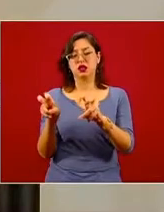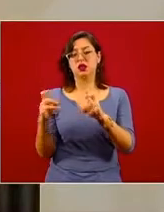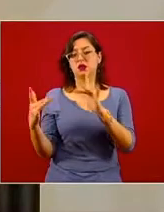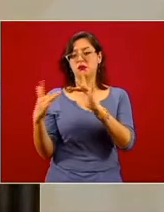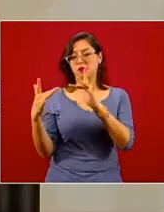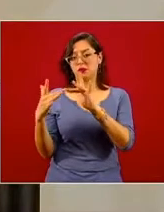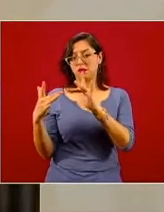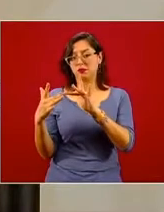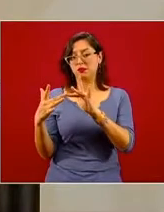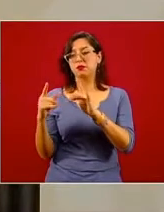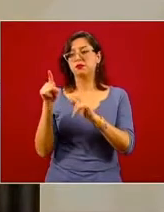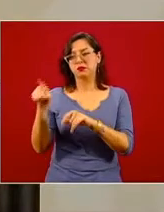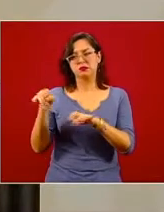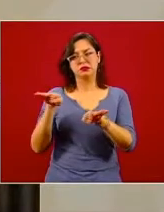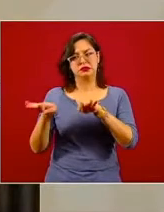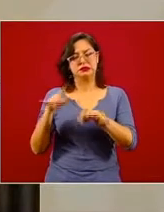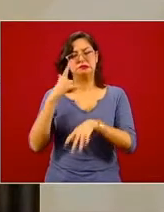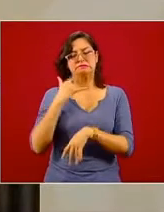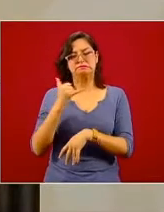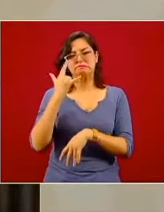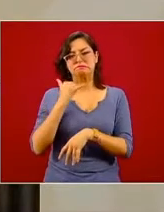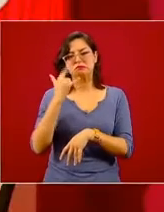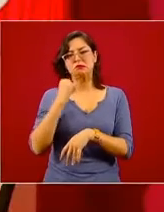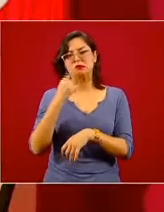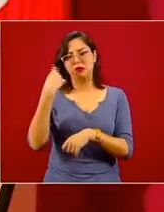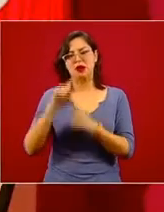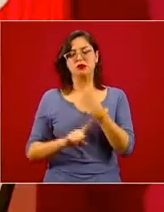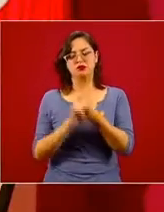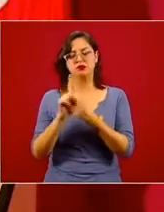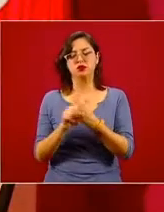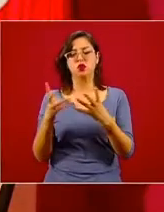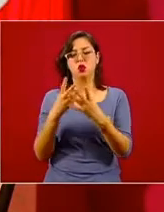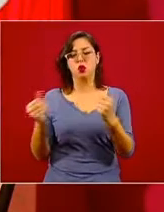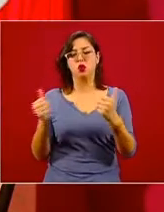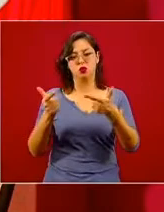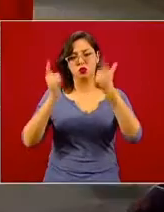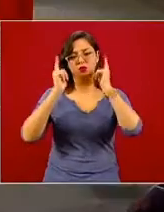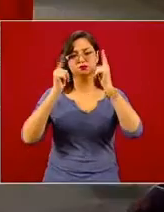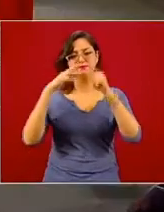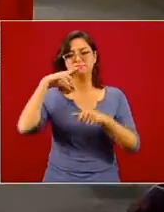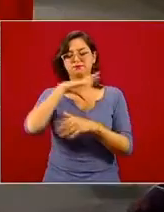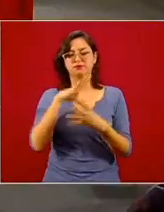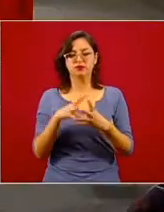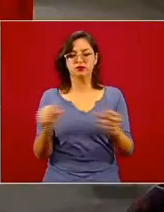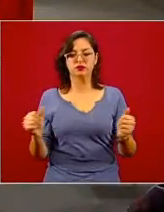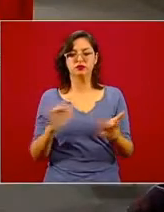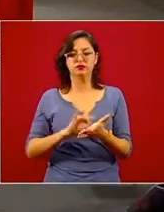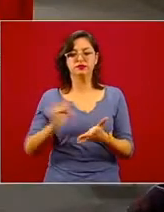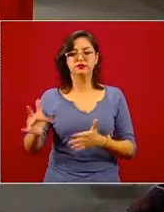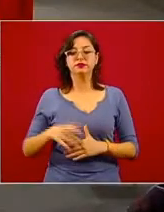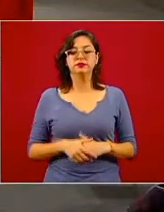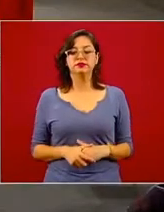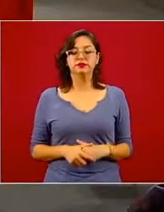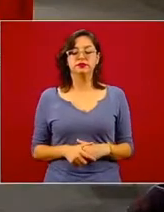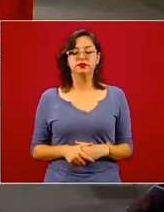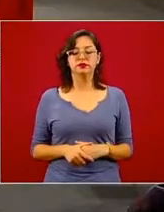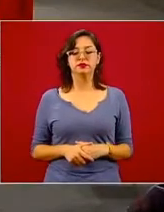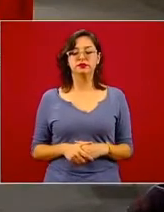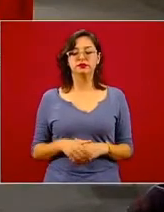de I'm manera sure muy that the Mexican afanosa Institute para for Social solucionarlo. Ojalá que se Security solucione is pronto. working Gracias. on this